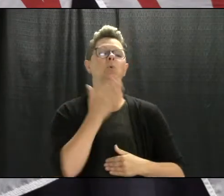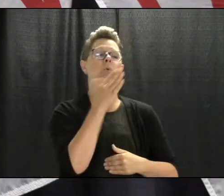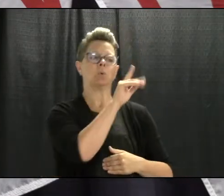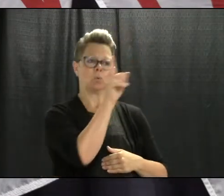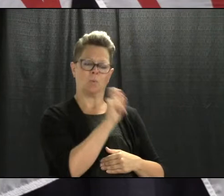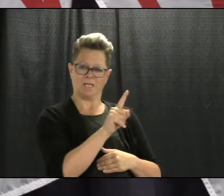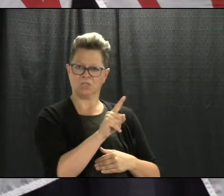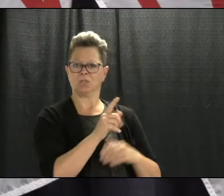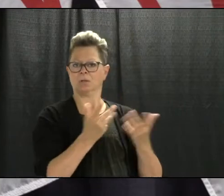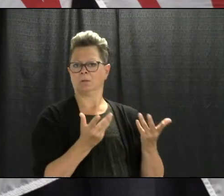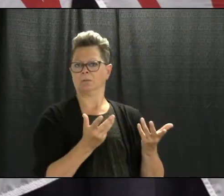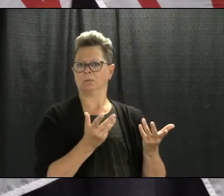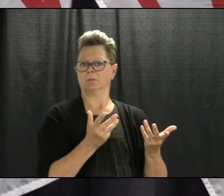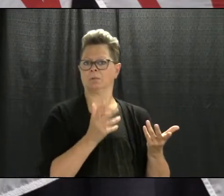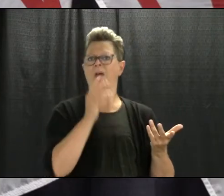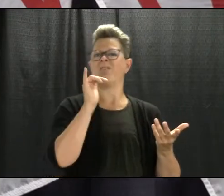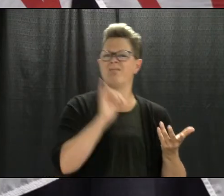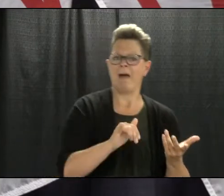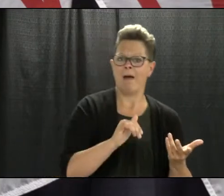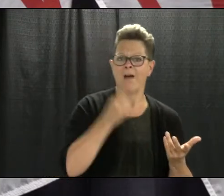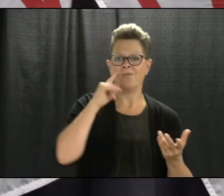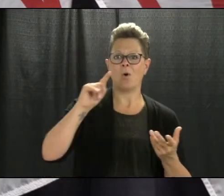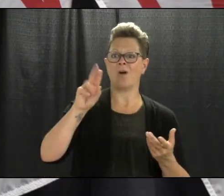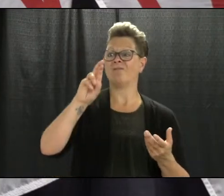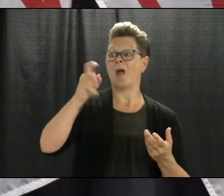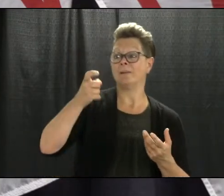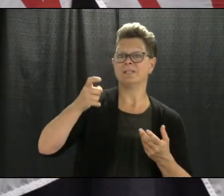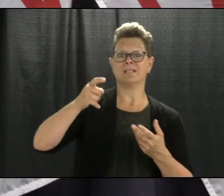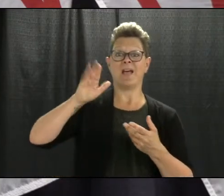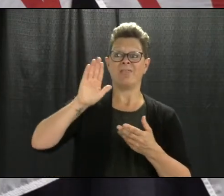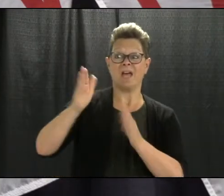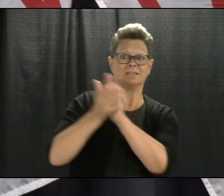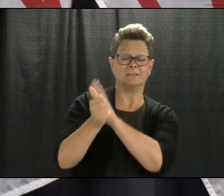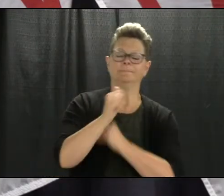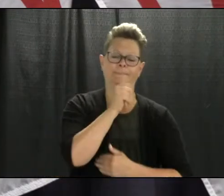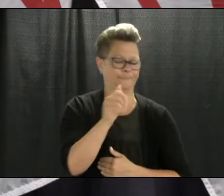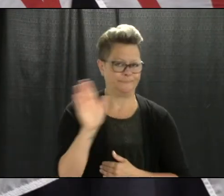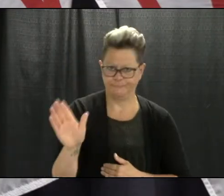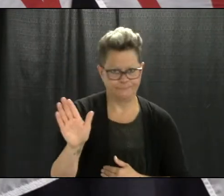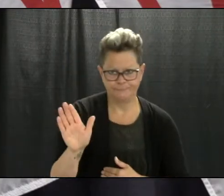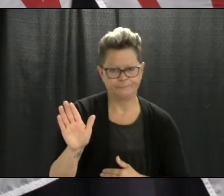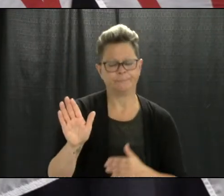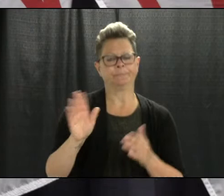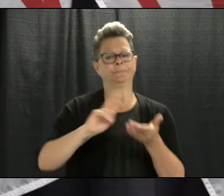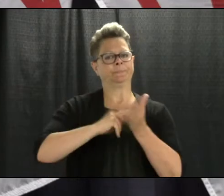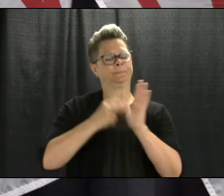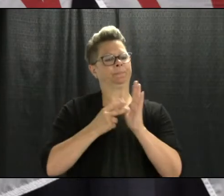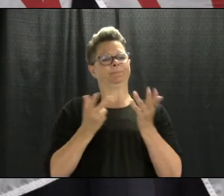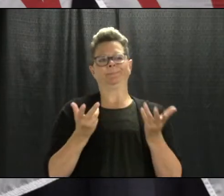falls outside the scope of practice of a pharmacist in terms of the age. They're not